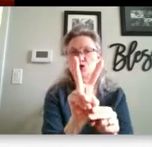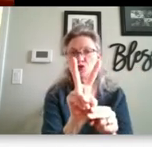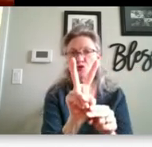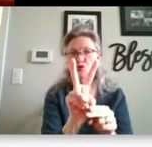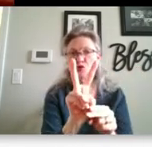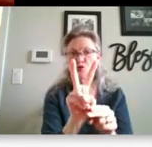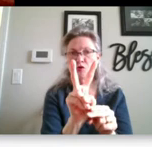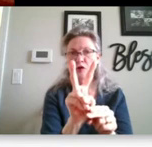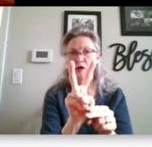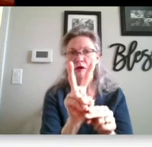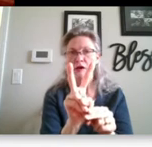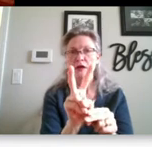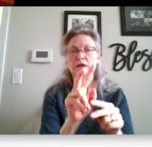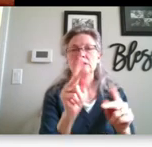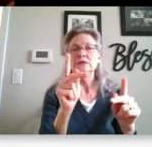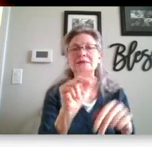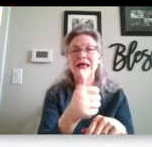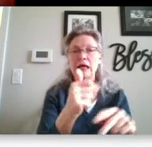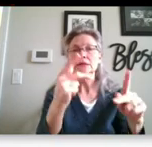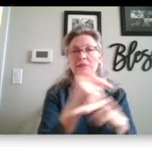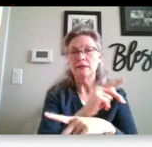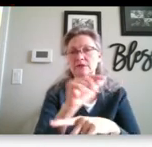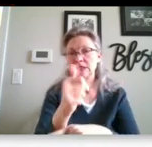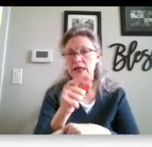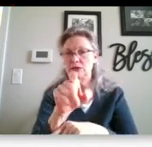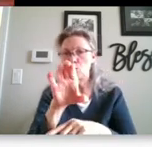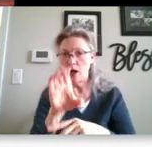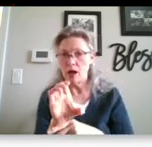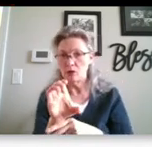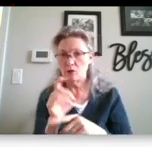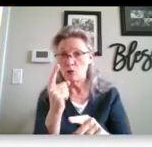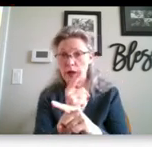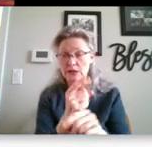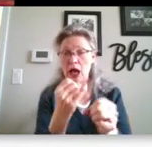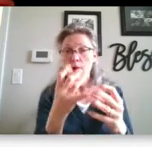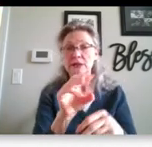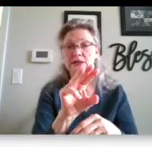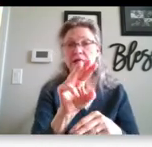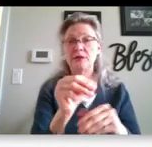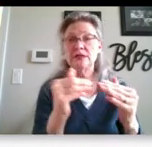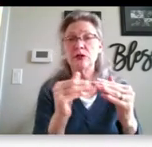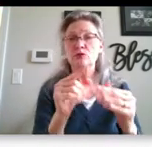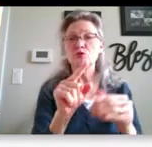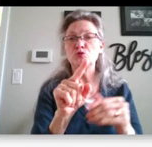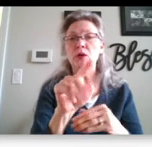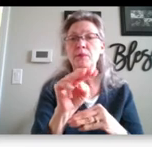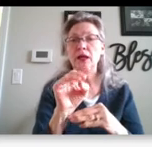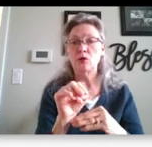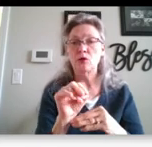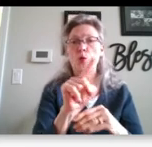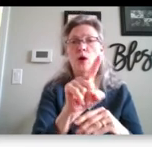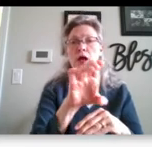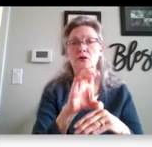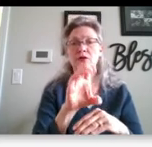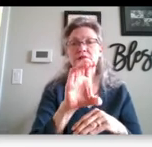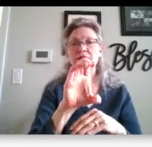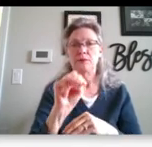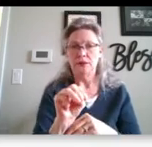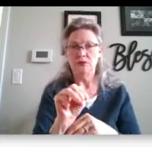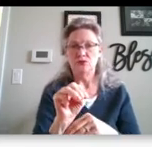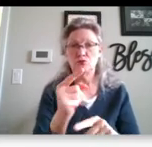If I multiply 10 by 10, right, that's 100. So how many centimeters would be in a meter? That's 100 centimeters,